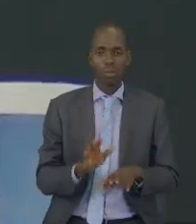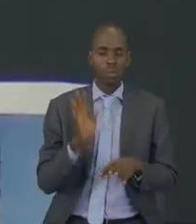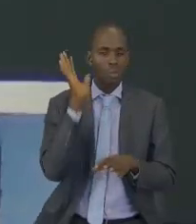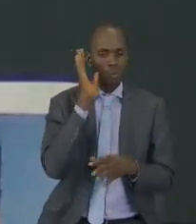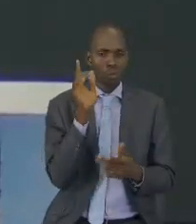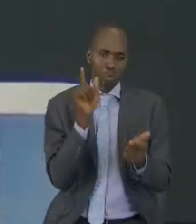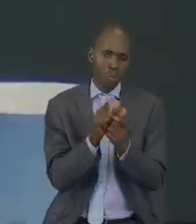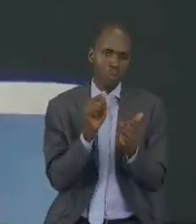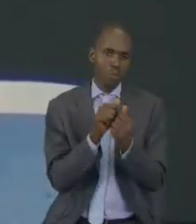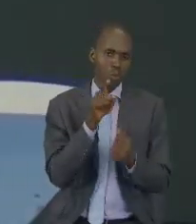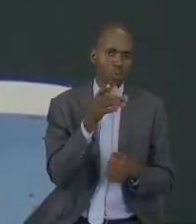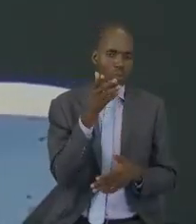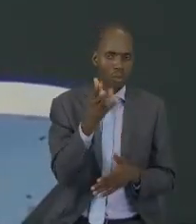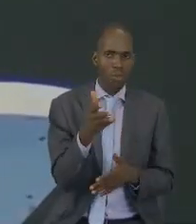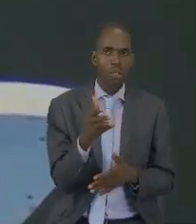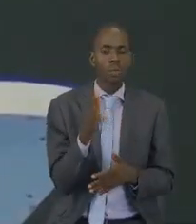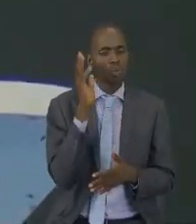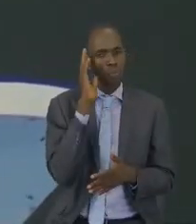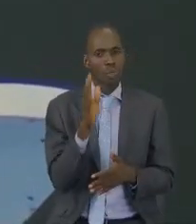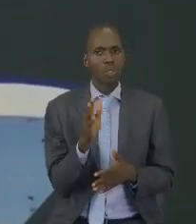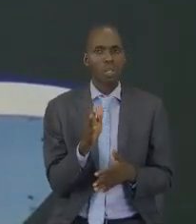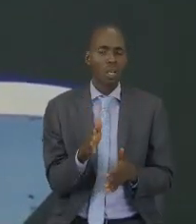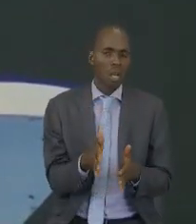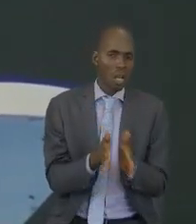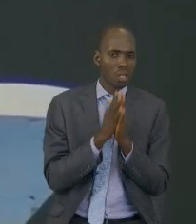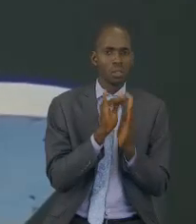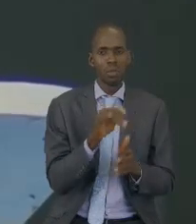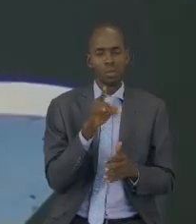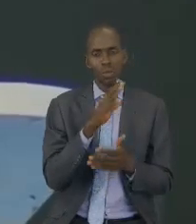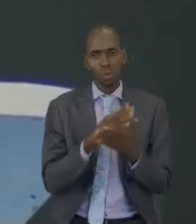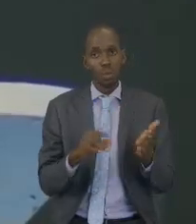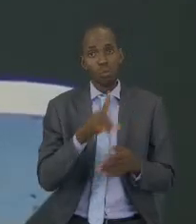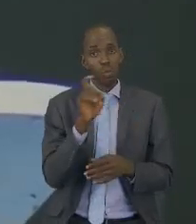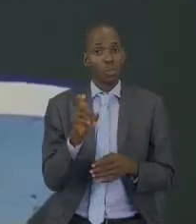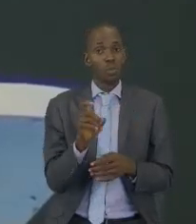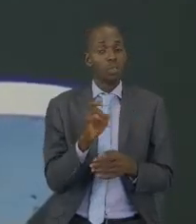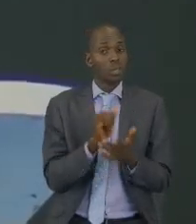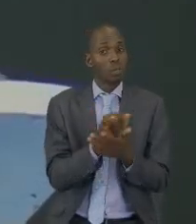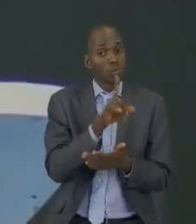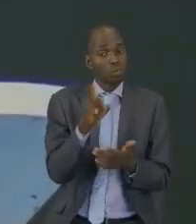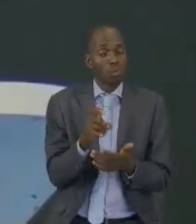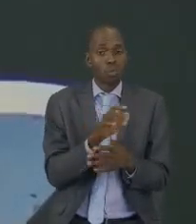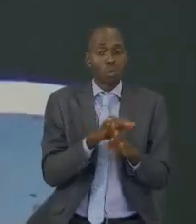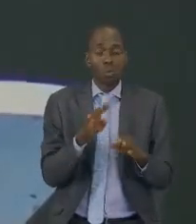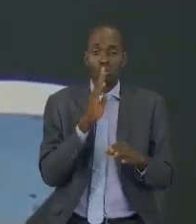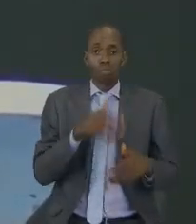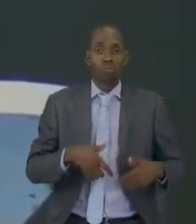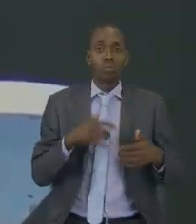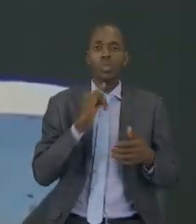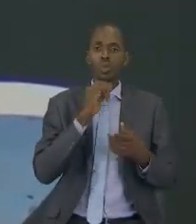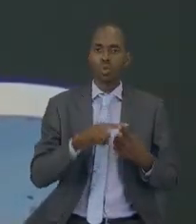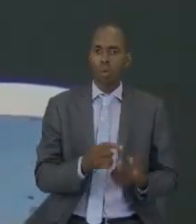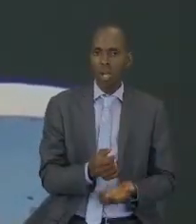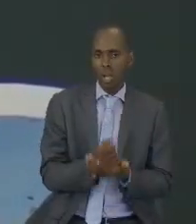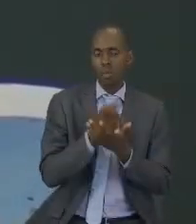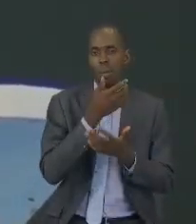you, answer the questions they are, you know, asking you. It's for us to help you. We ask our